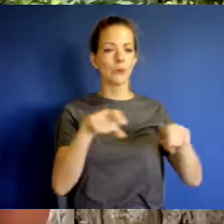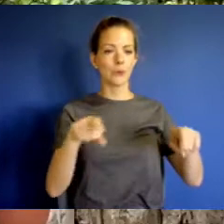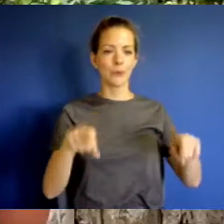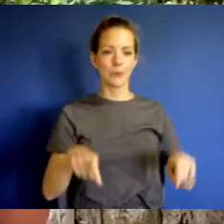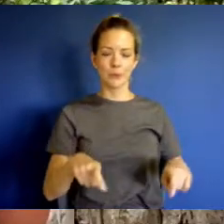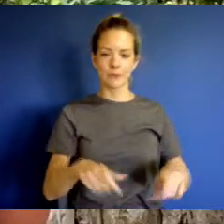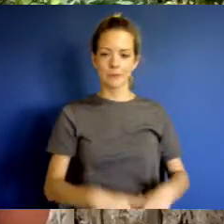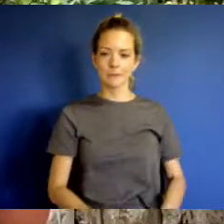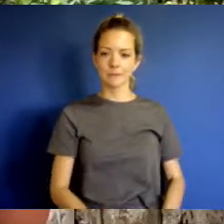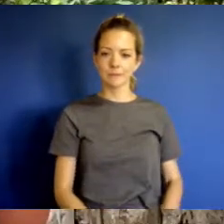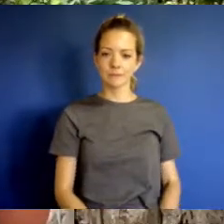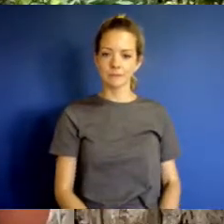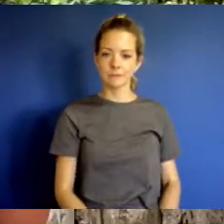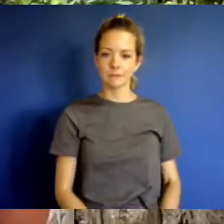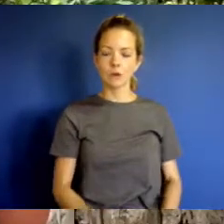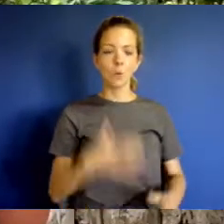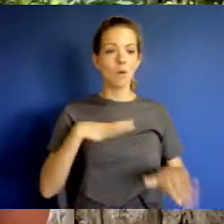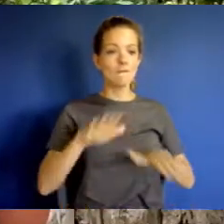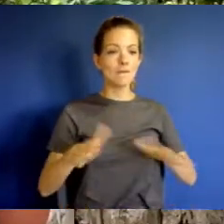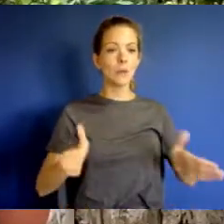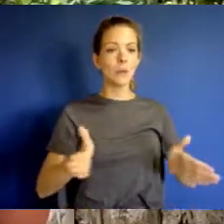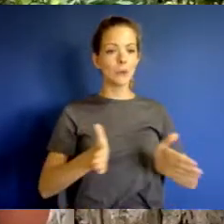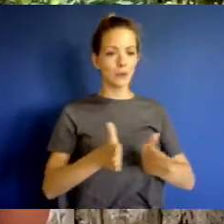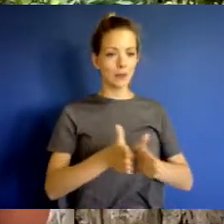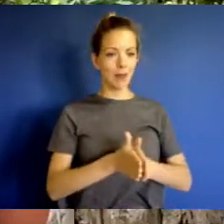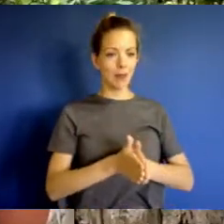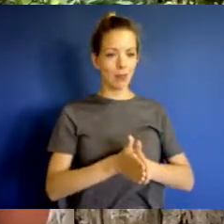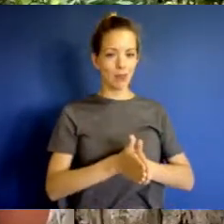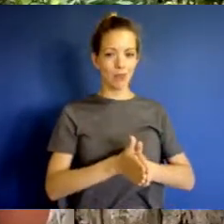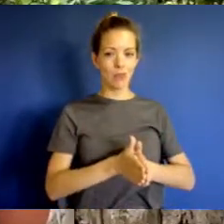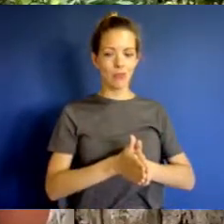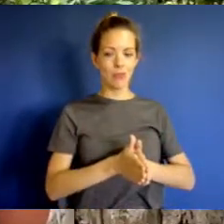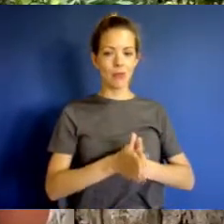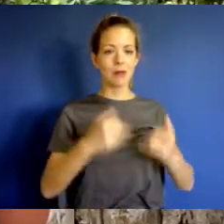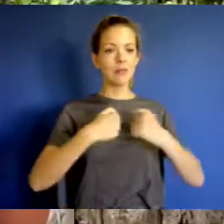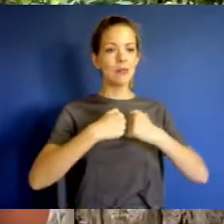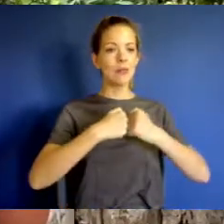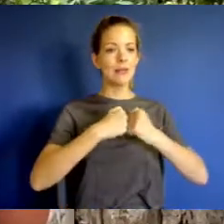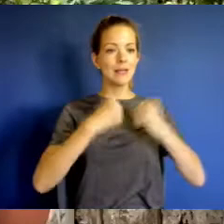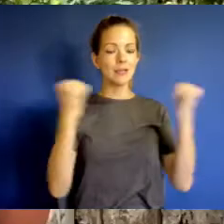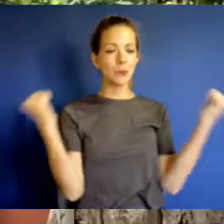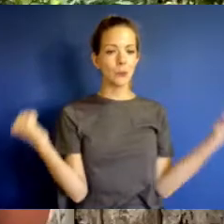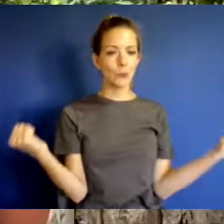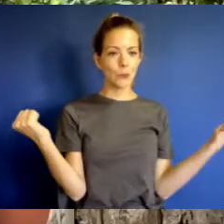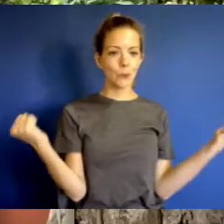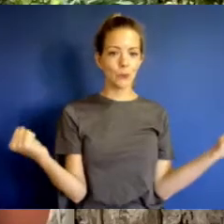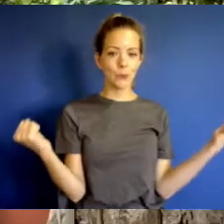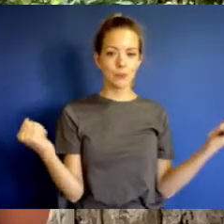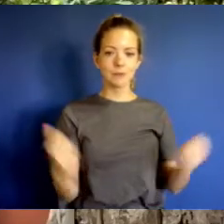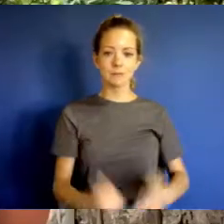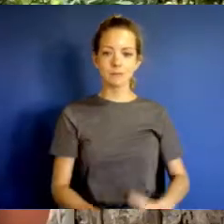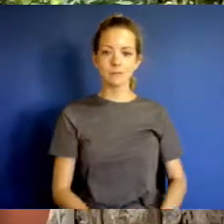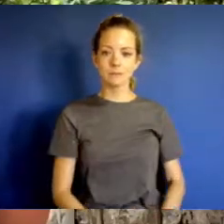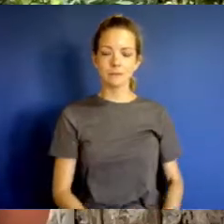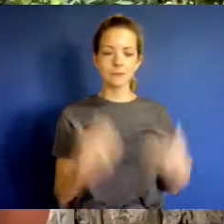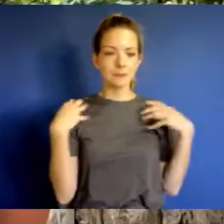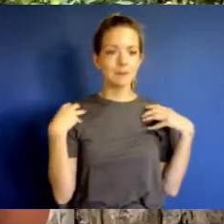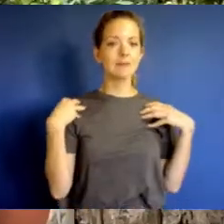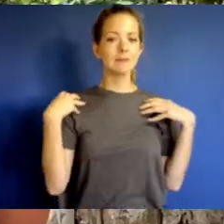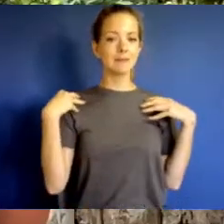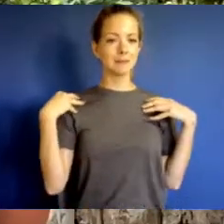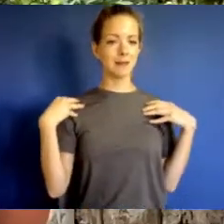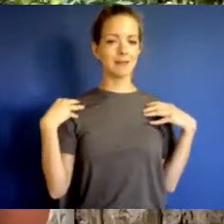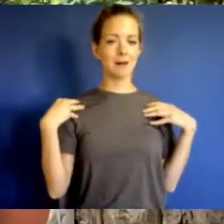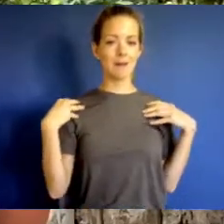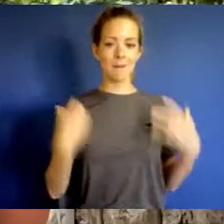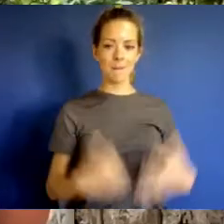legs. Bring the soles of the feet together. Drop the knees out to the side. Sit up really lovely and